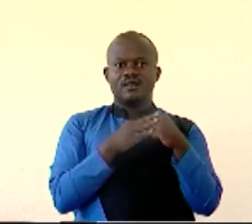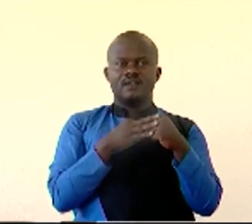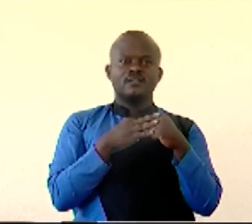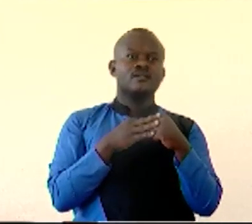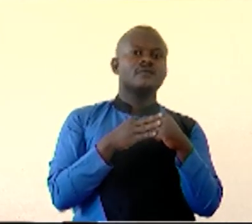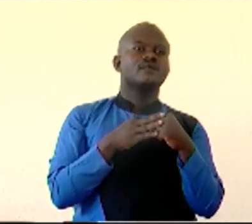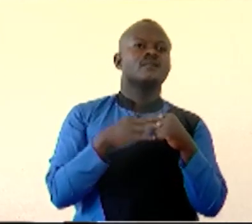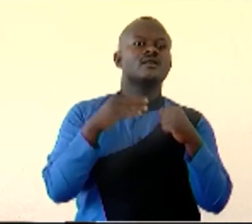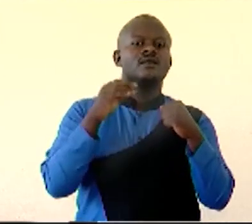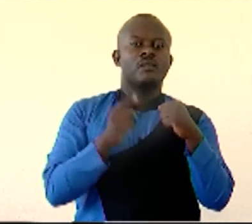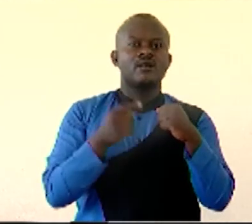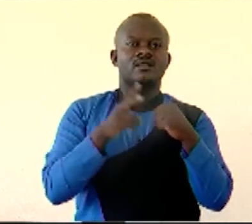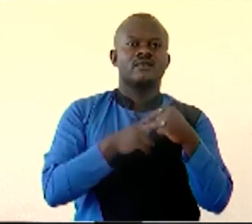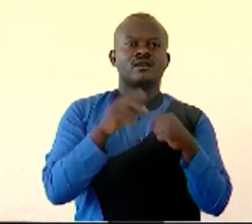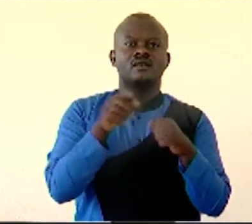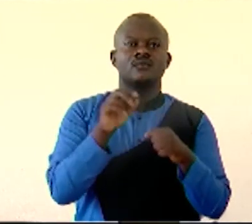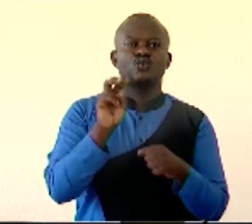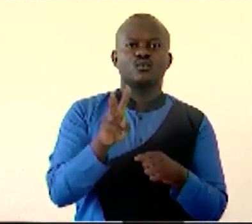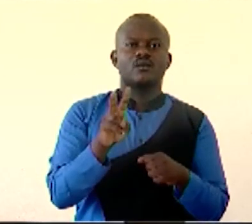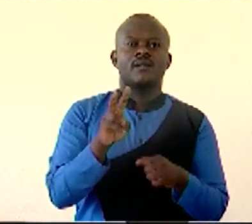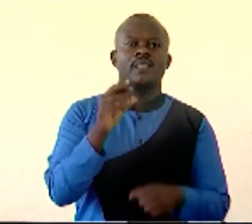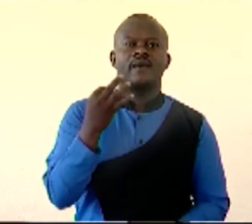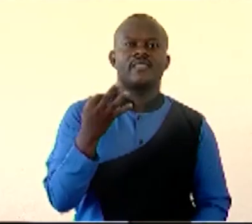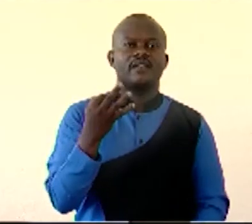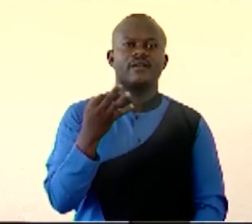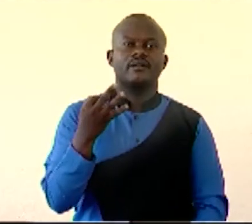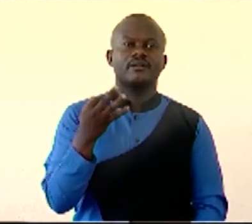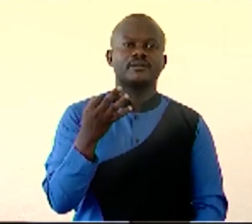1785.7 times 2, we get